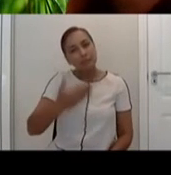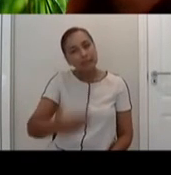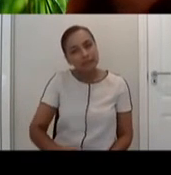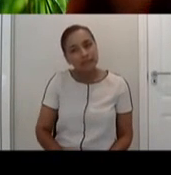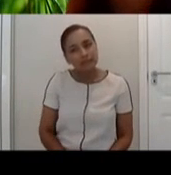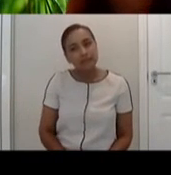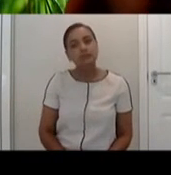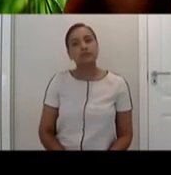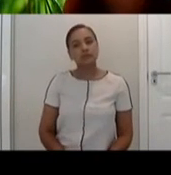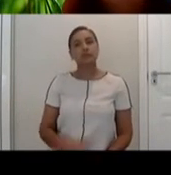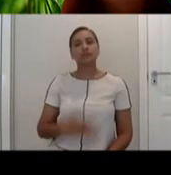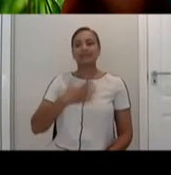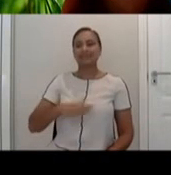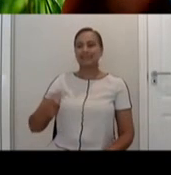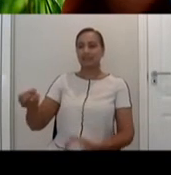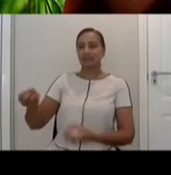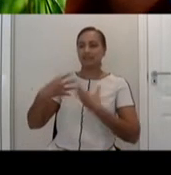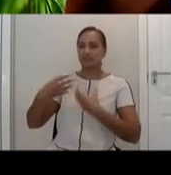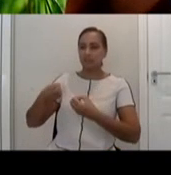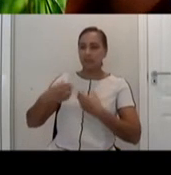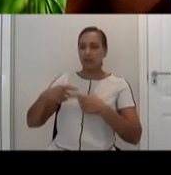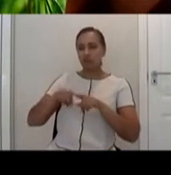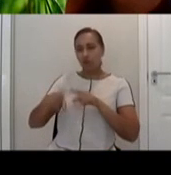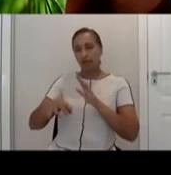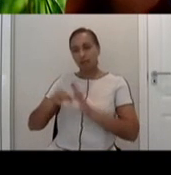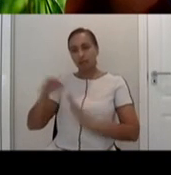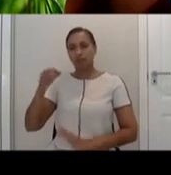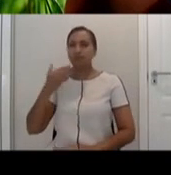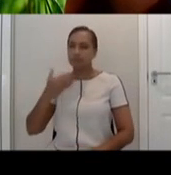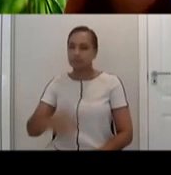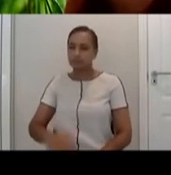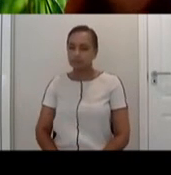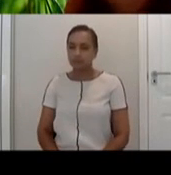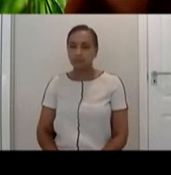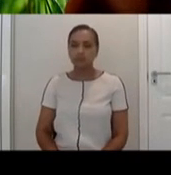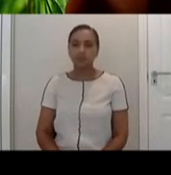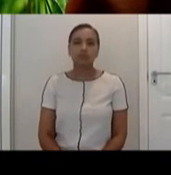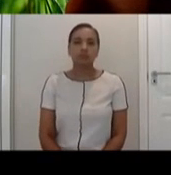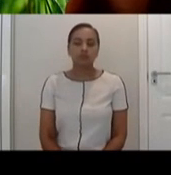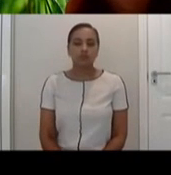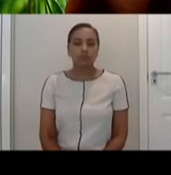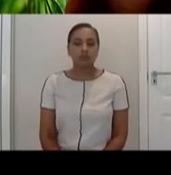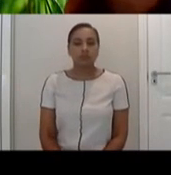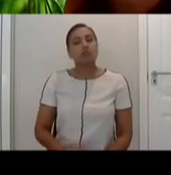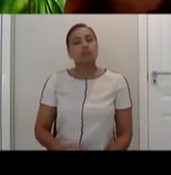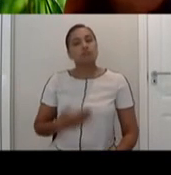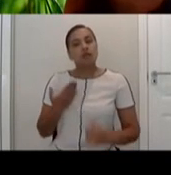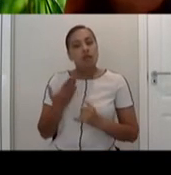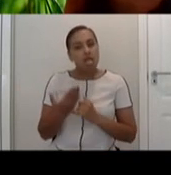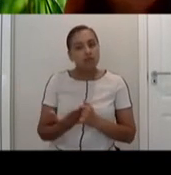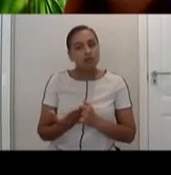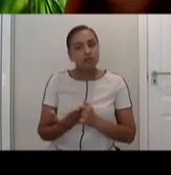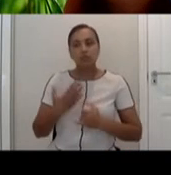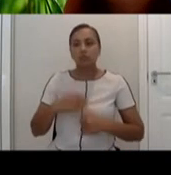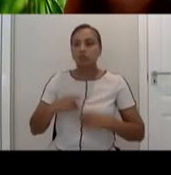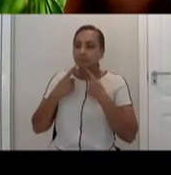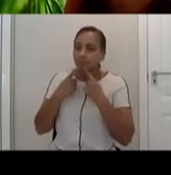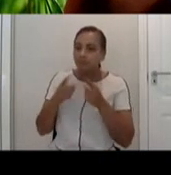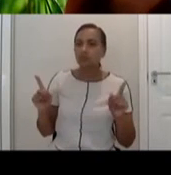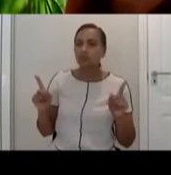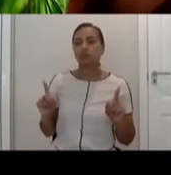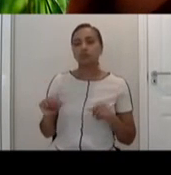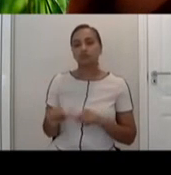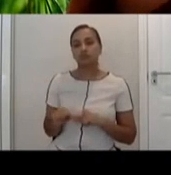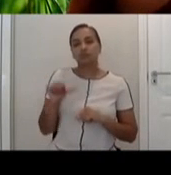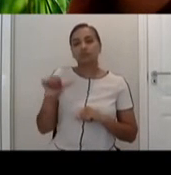on board and try and, where we can, improve and make a difference. And finally, I would like to just mention that we are having our